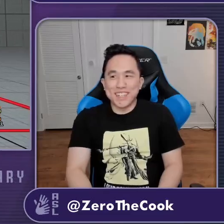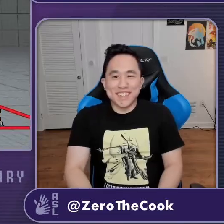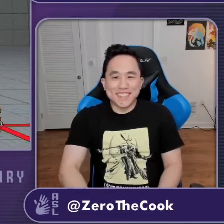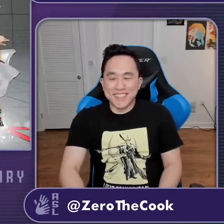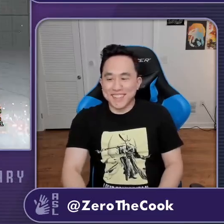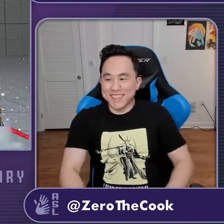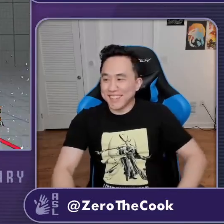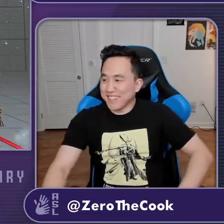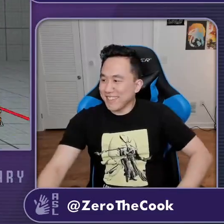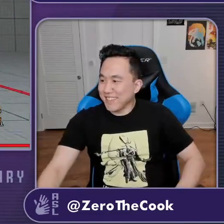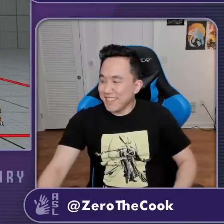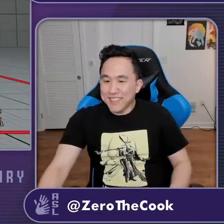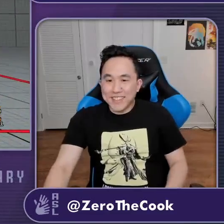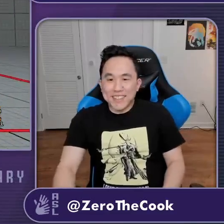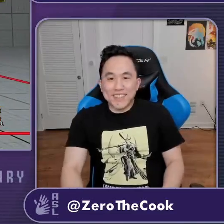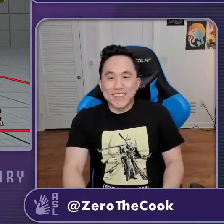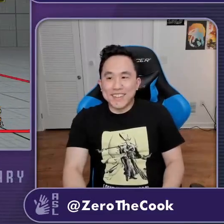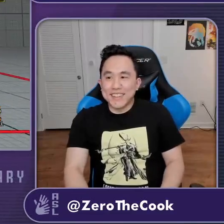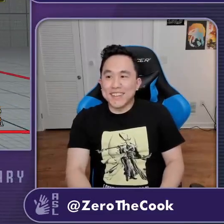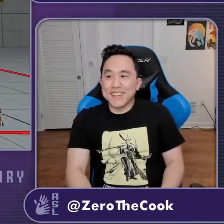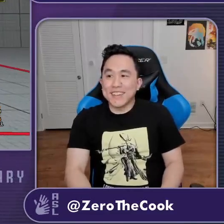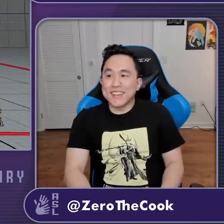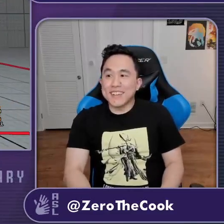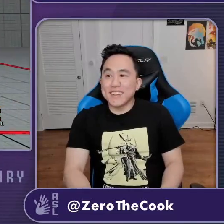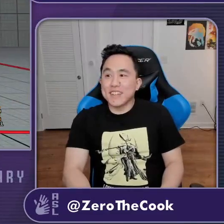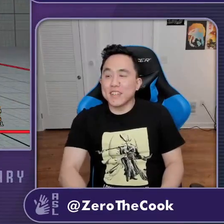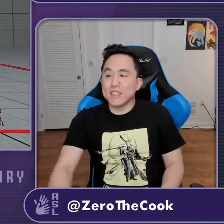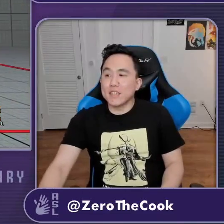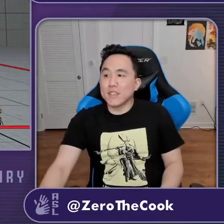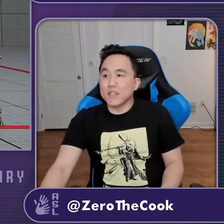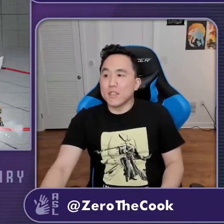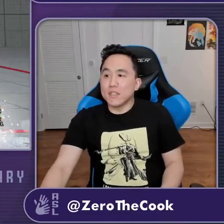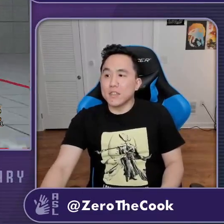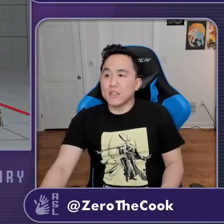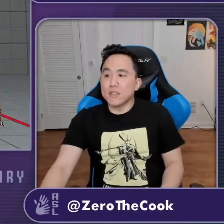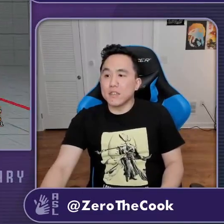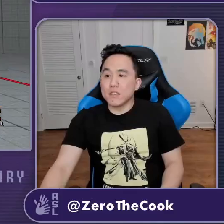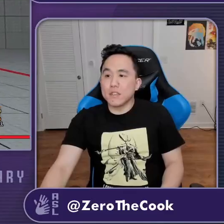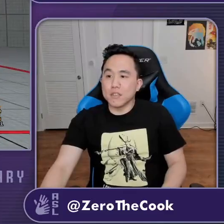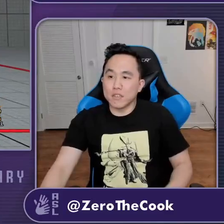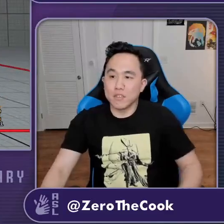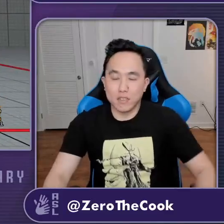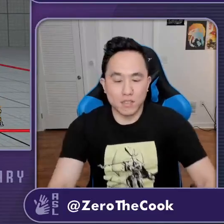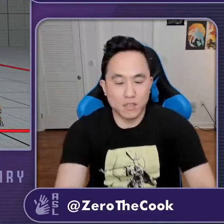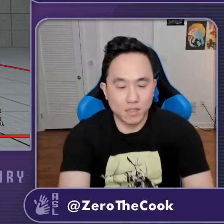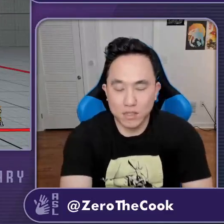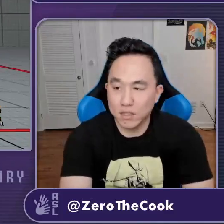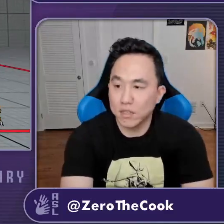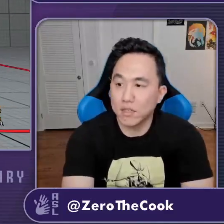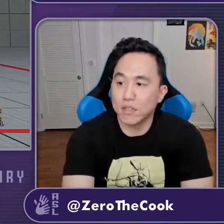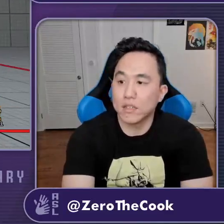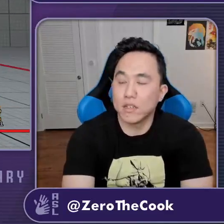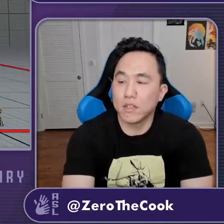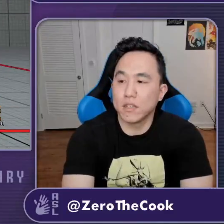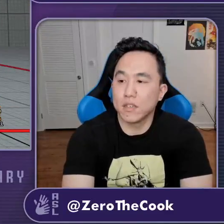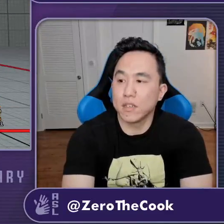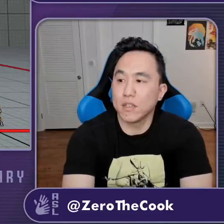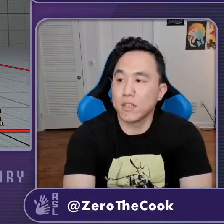throw. Safe. Ooh. Went for the parry, got punished.